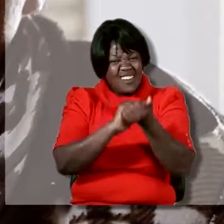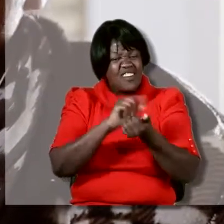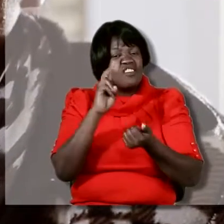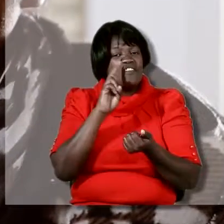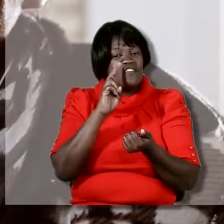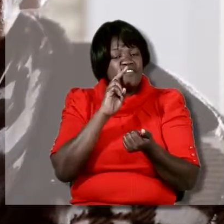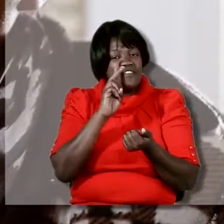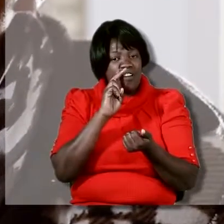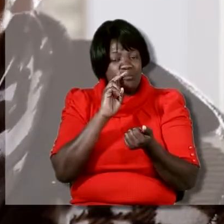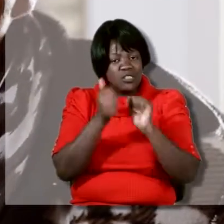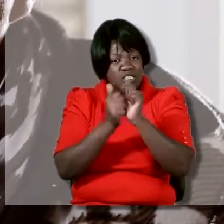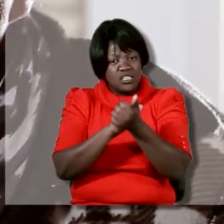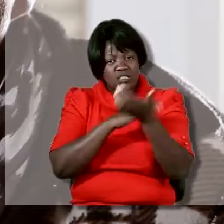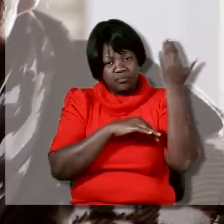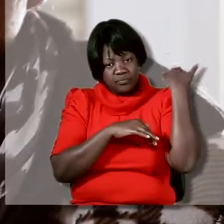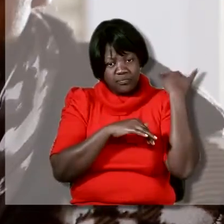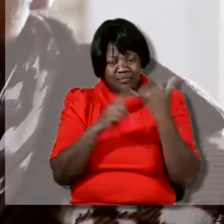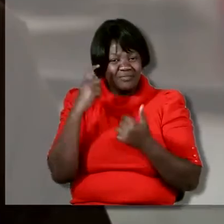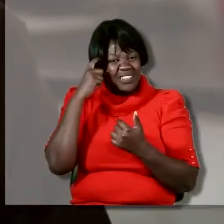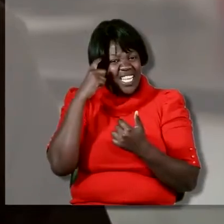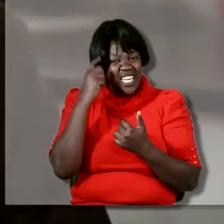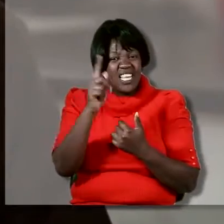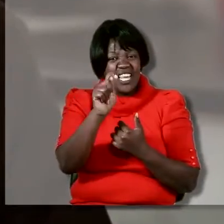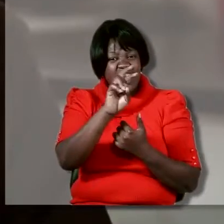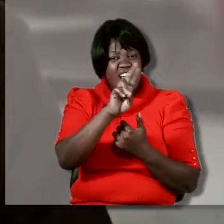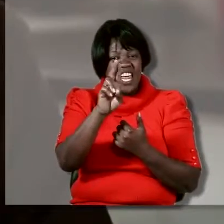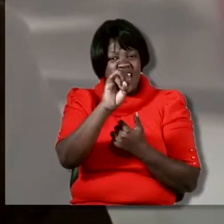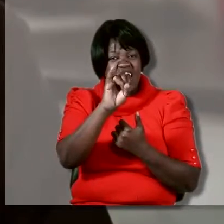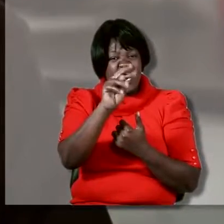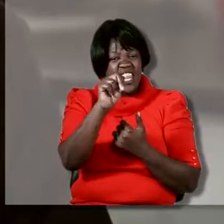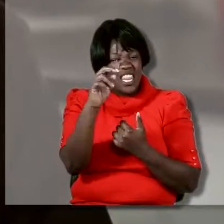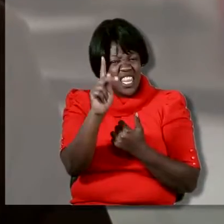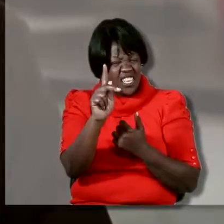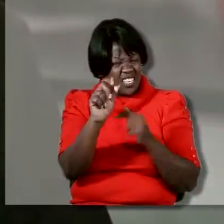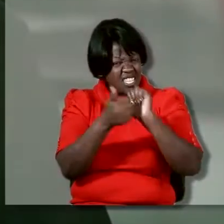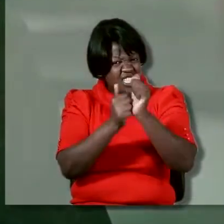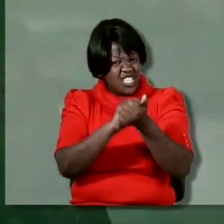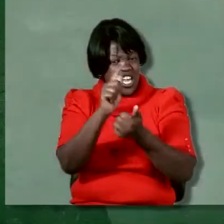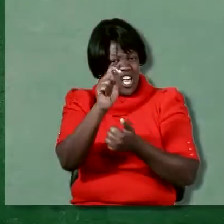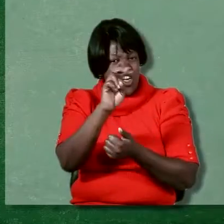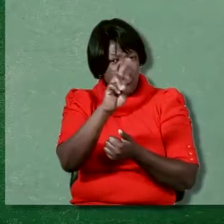think becomes thought. Know becomes knew.